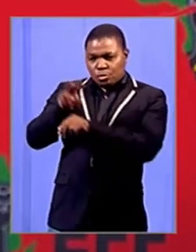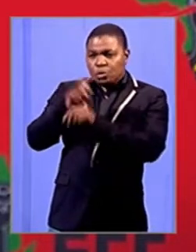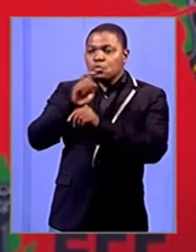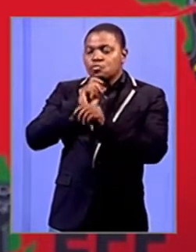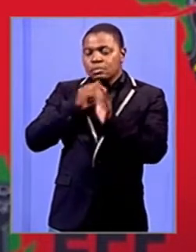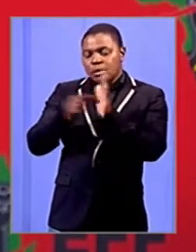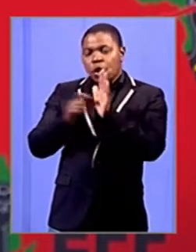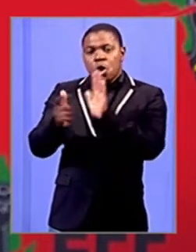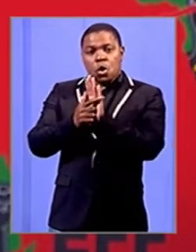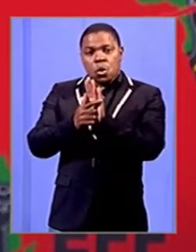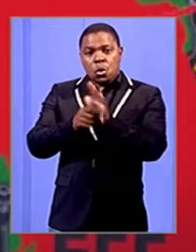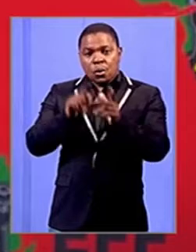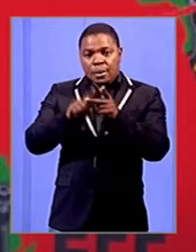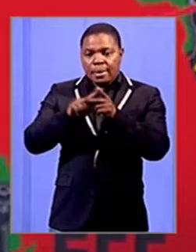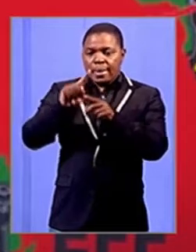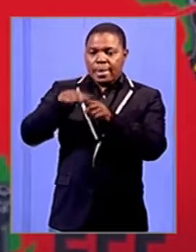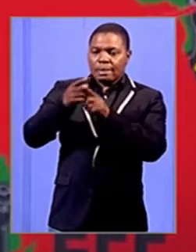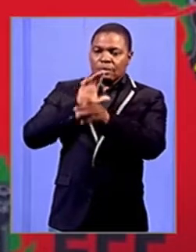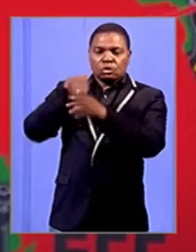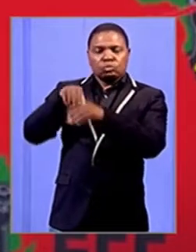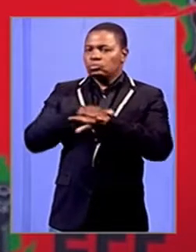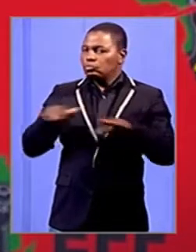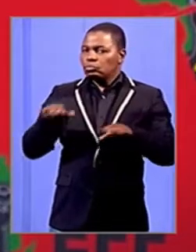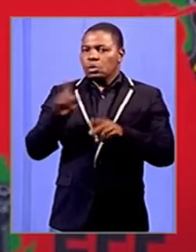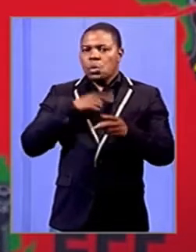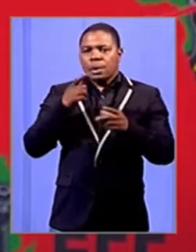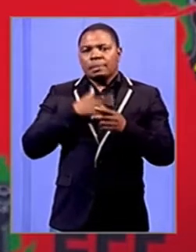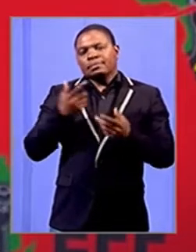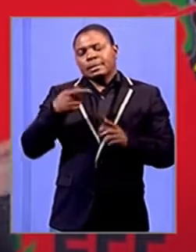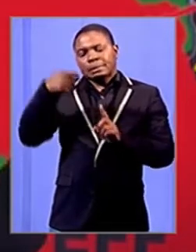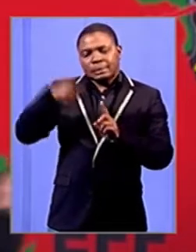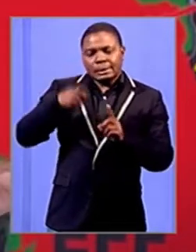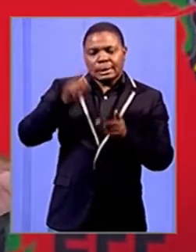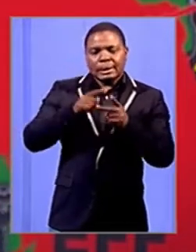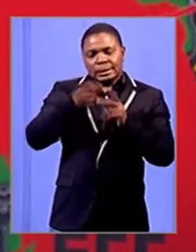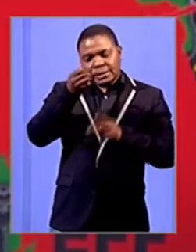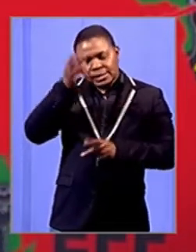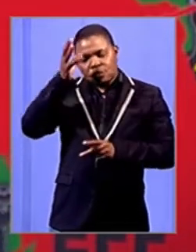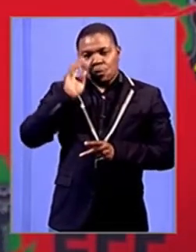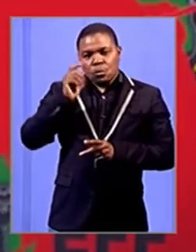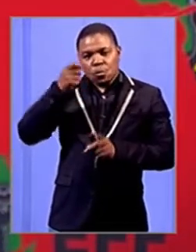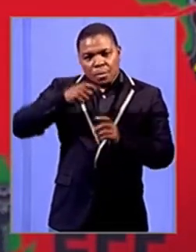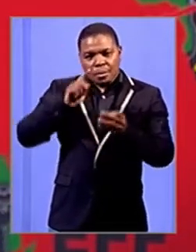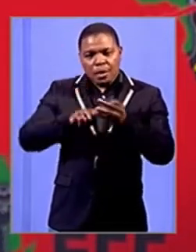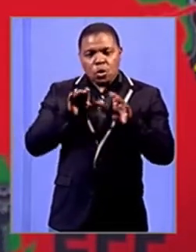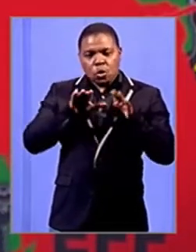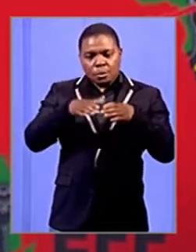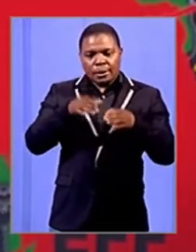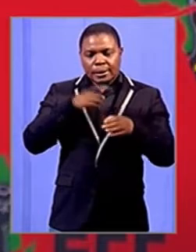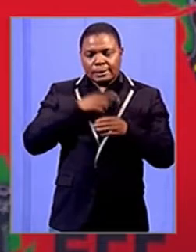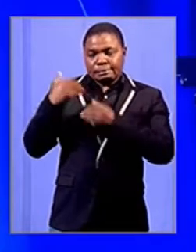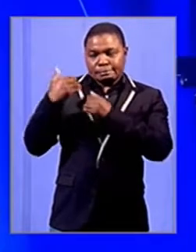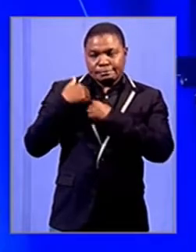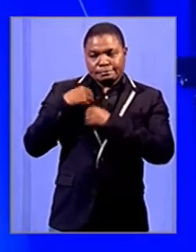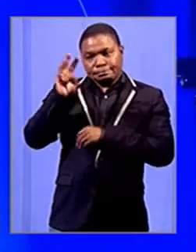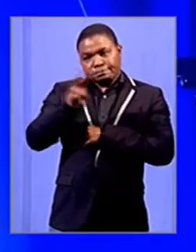legislation. We don't go into the executive. We become speaker, chief whip and committees, and we hold the executive